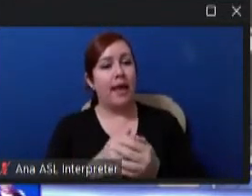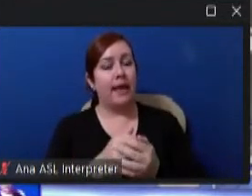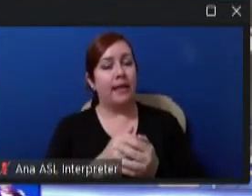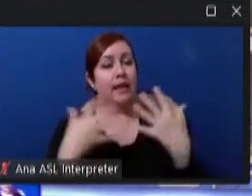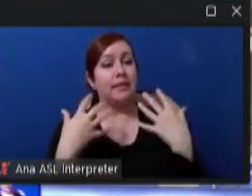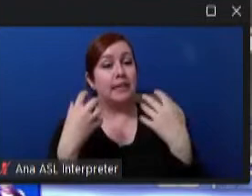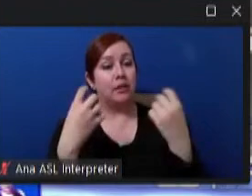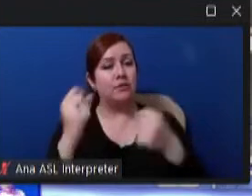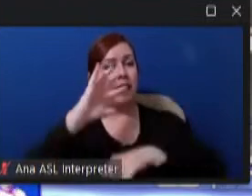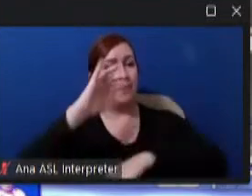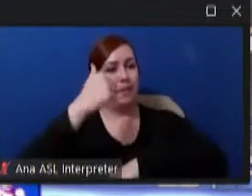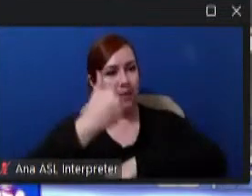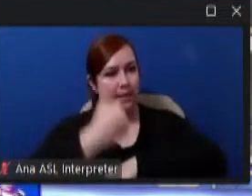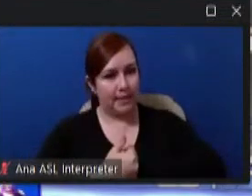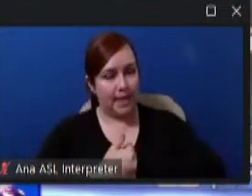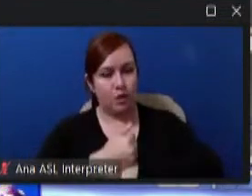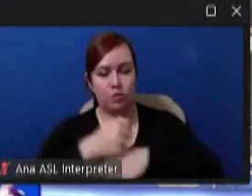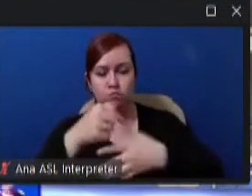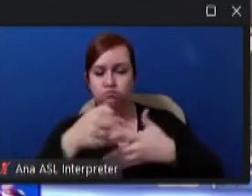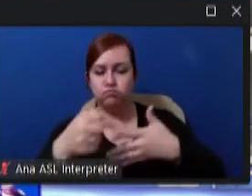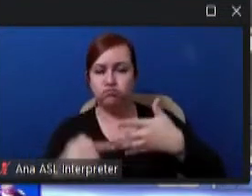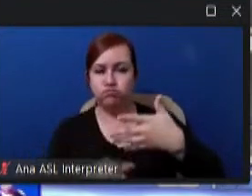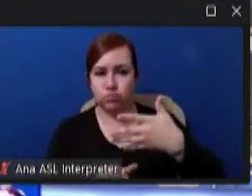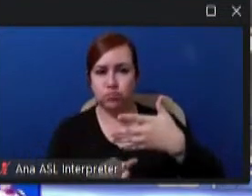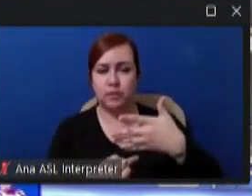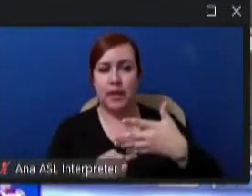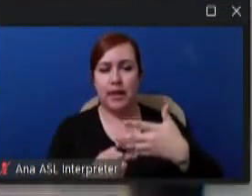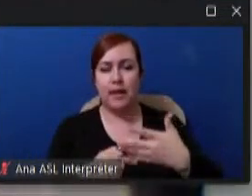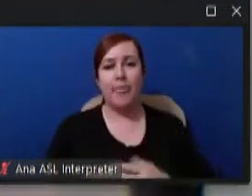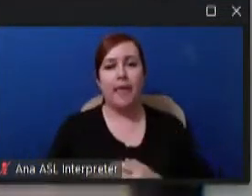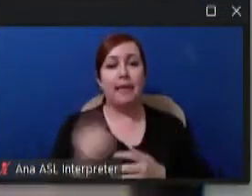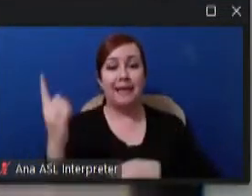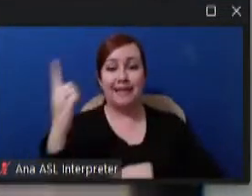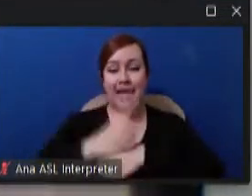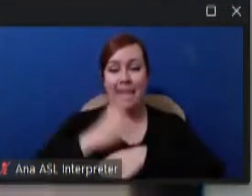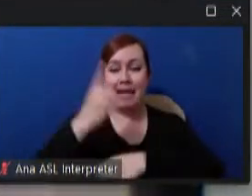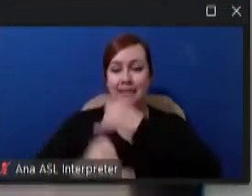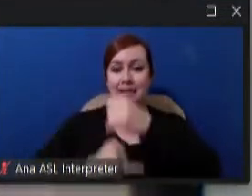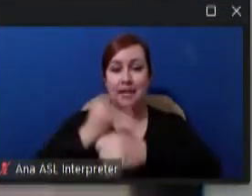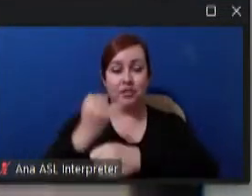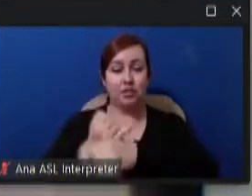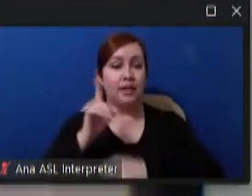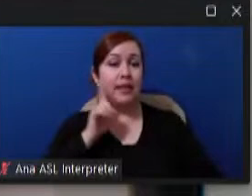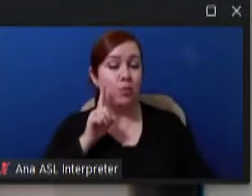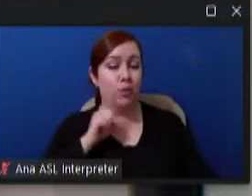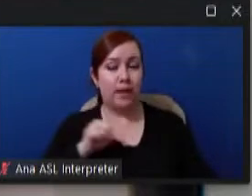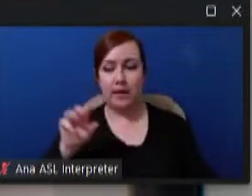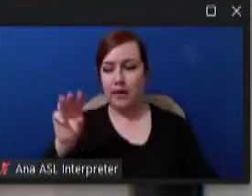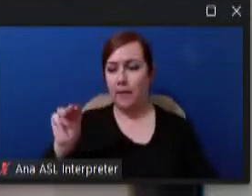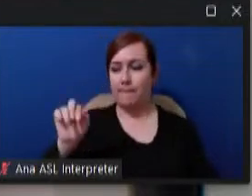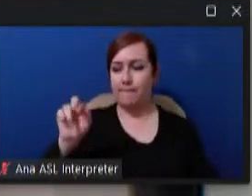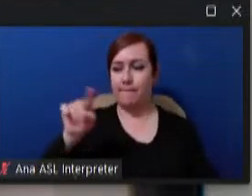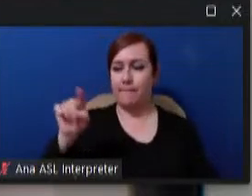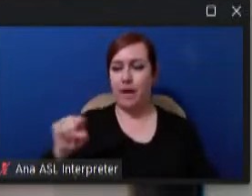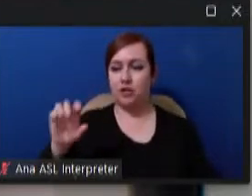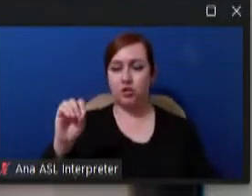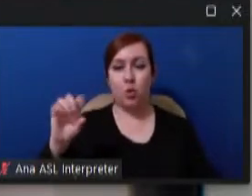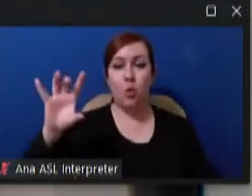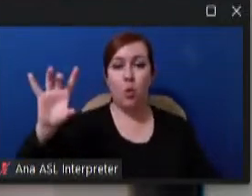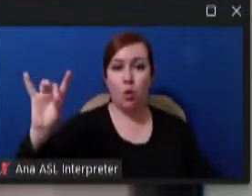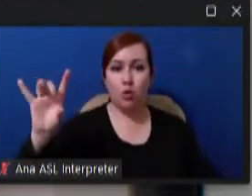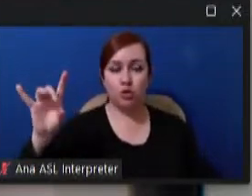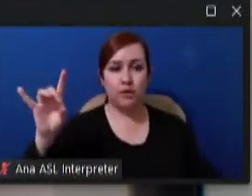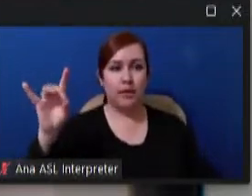the health sphere, we have established structural measures. During the International Day of